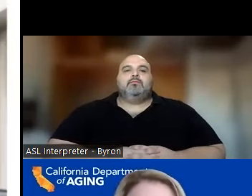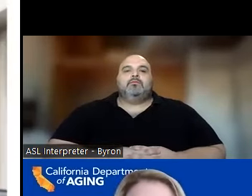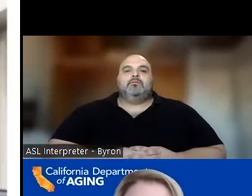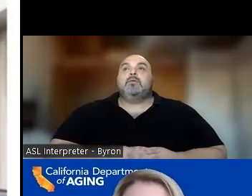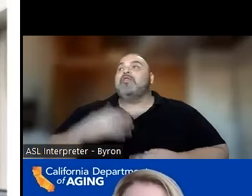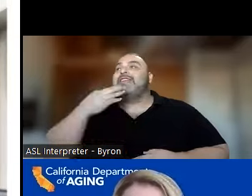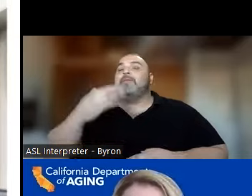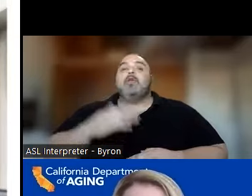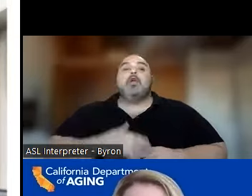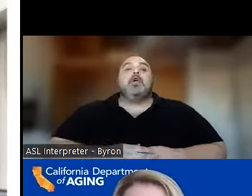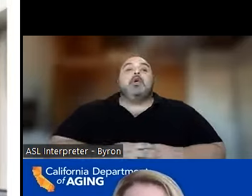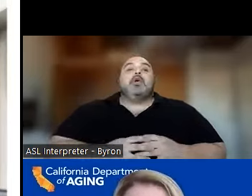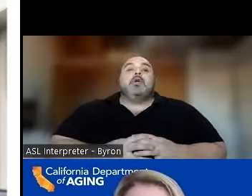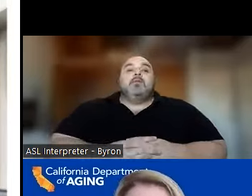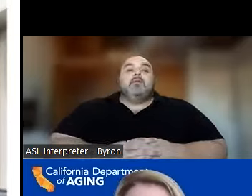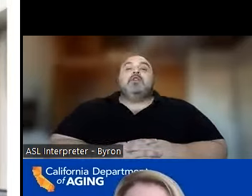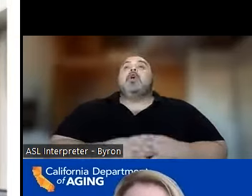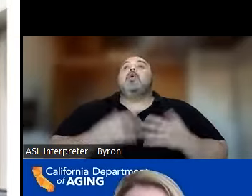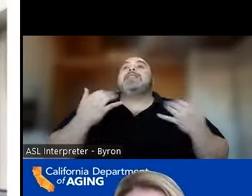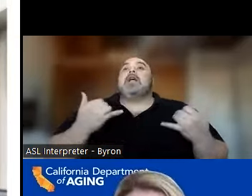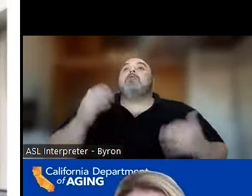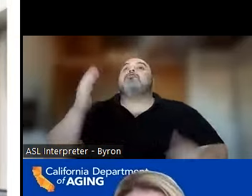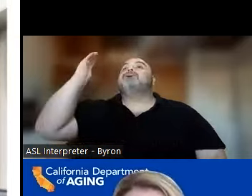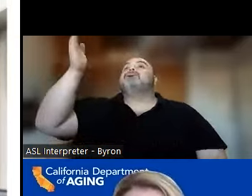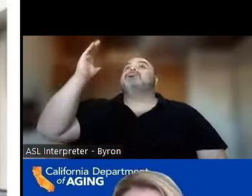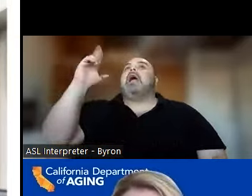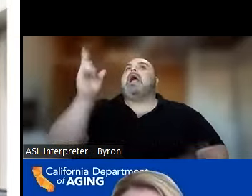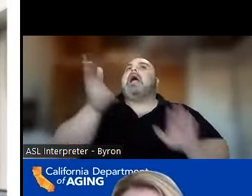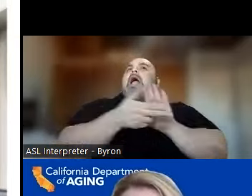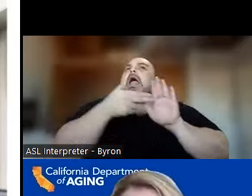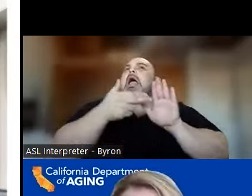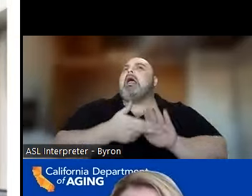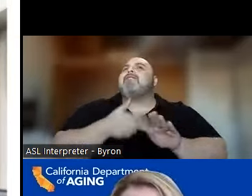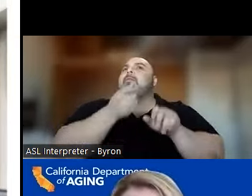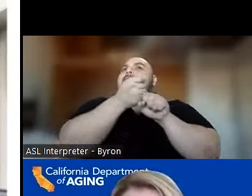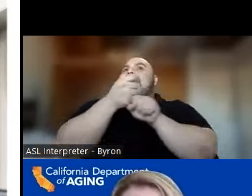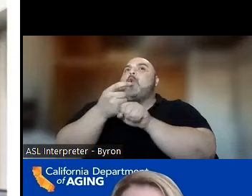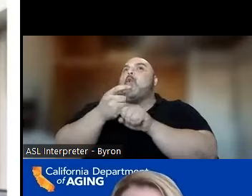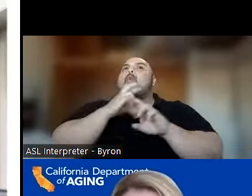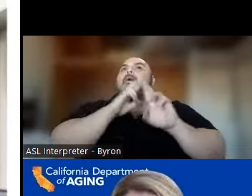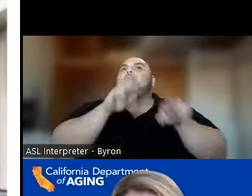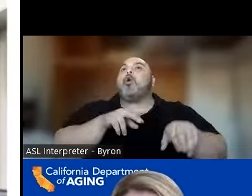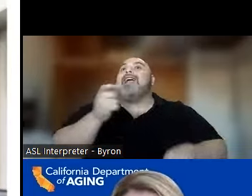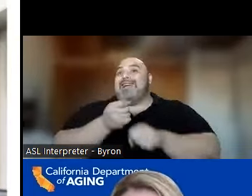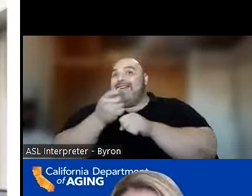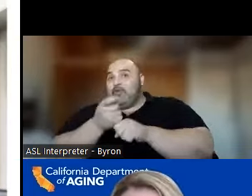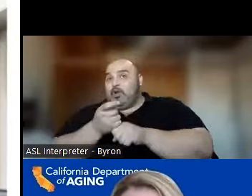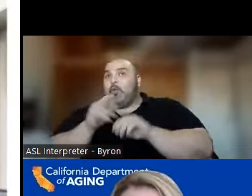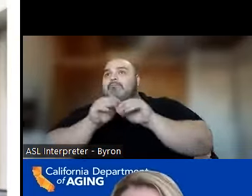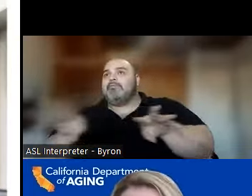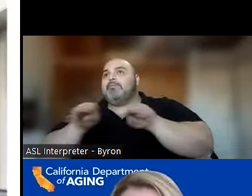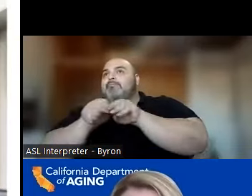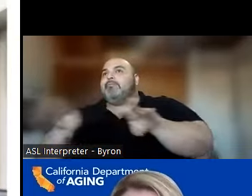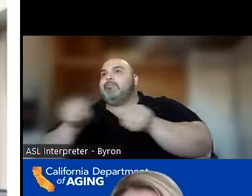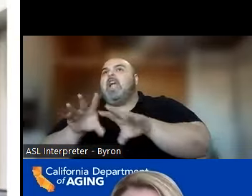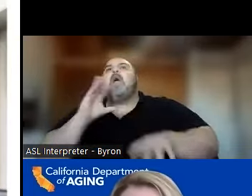Thank you. So I'm going to talk about some of the highlights from our annual report that we release every year to touch on some of